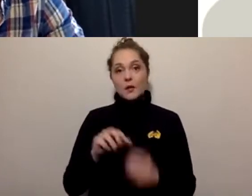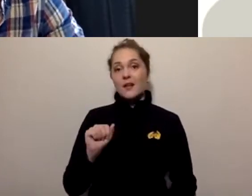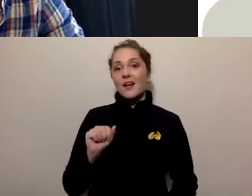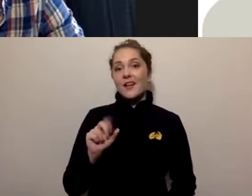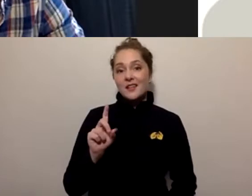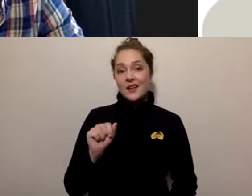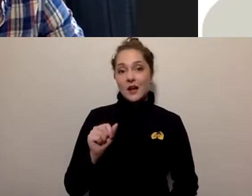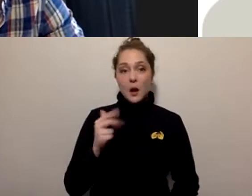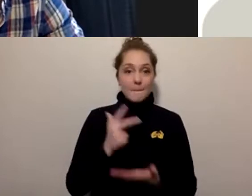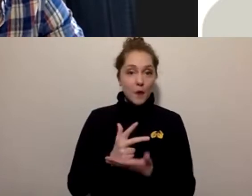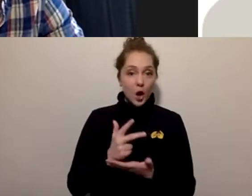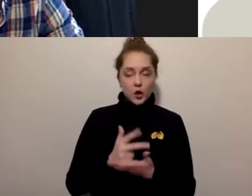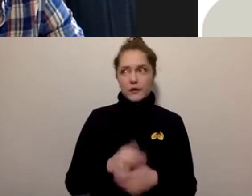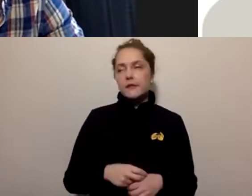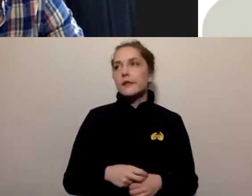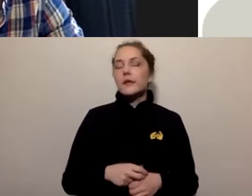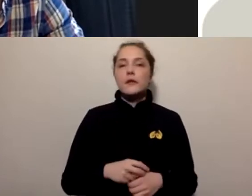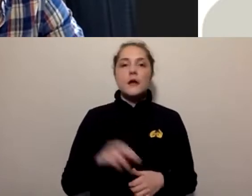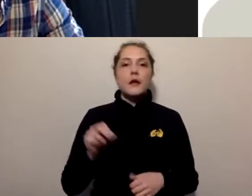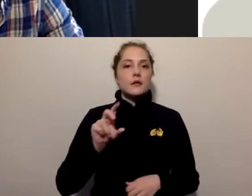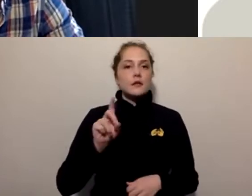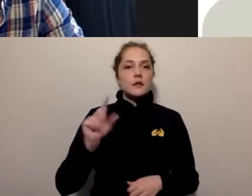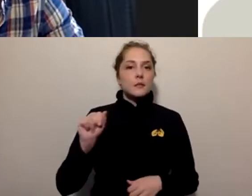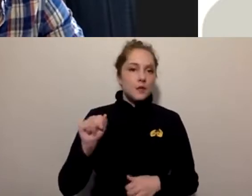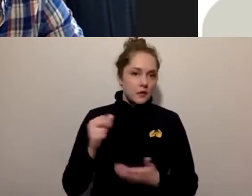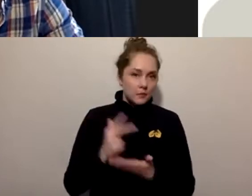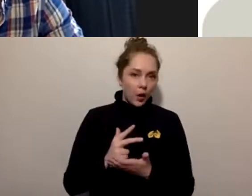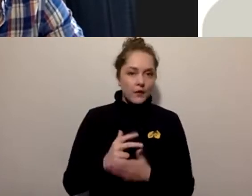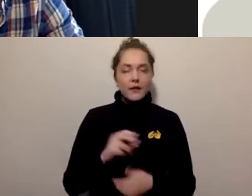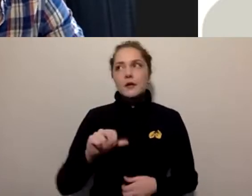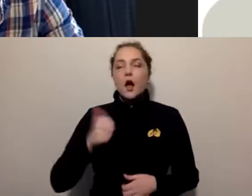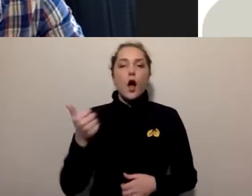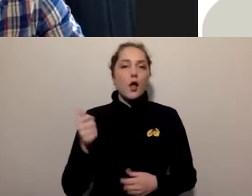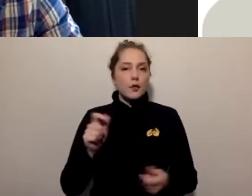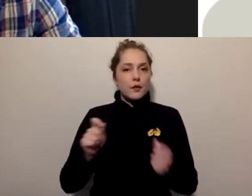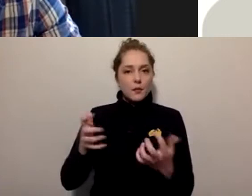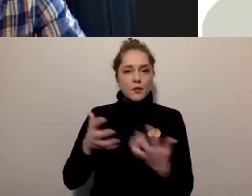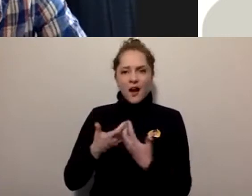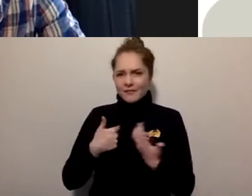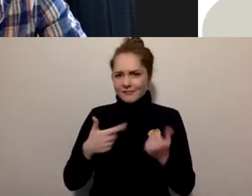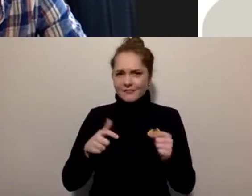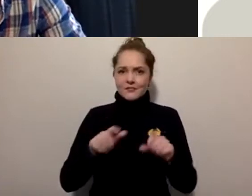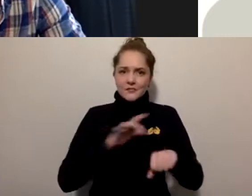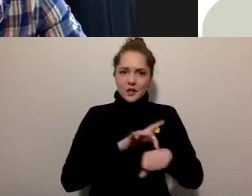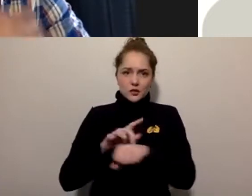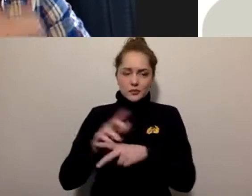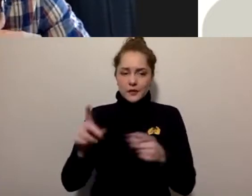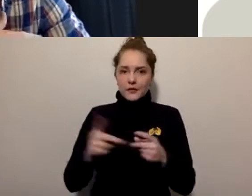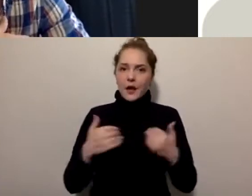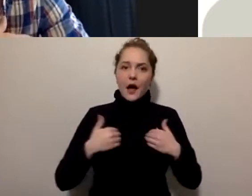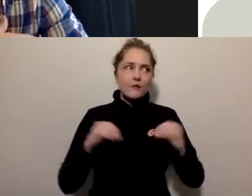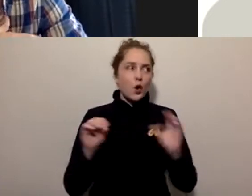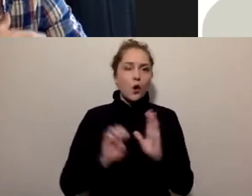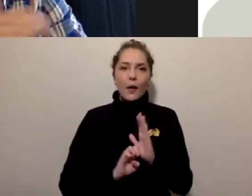parking, or about disability parking and other accommodations. I've been to places that don't have